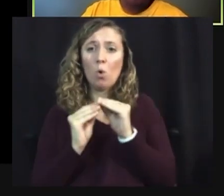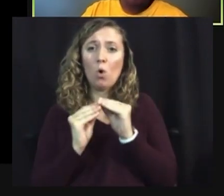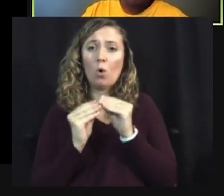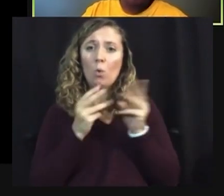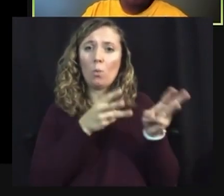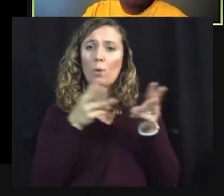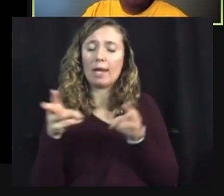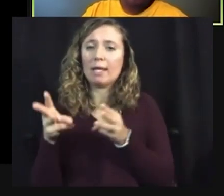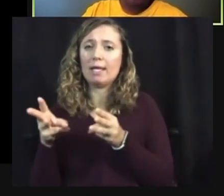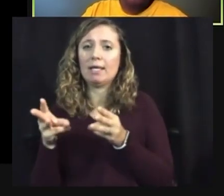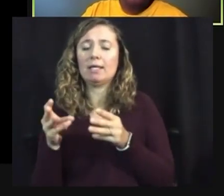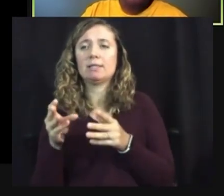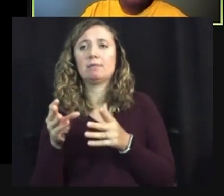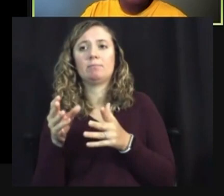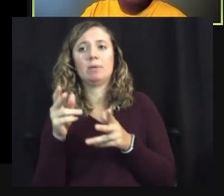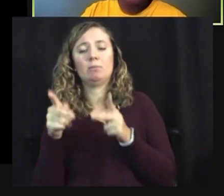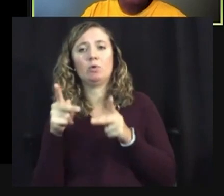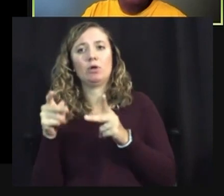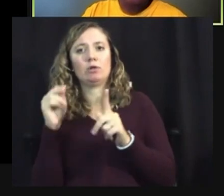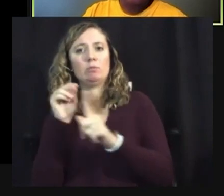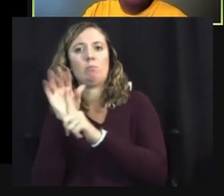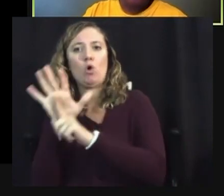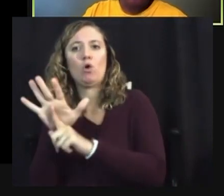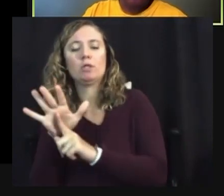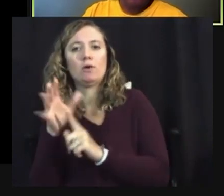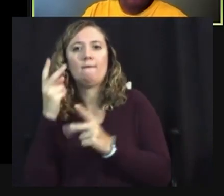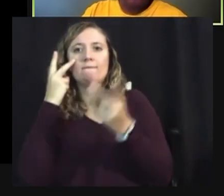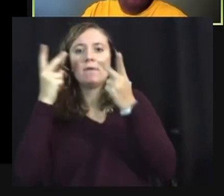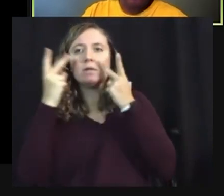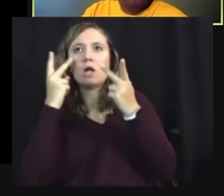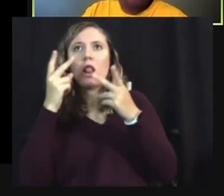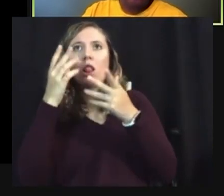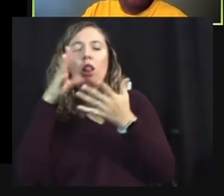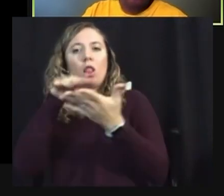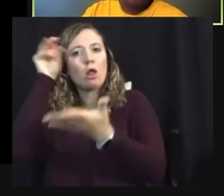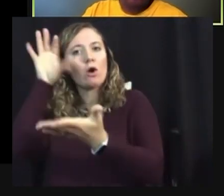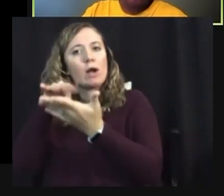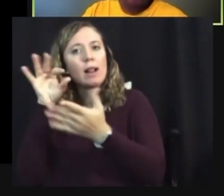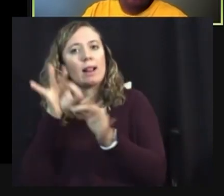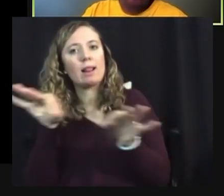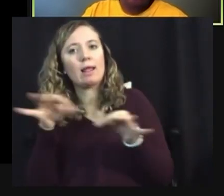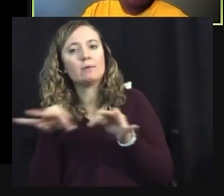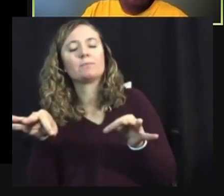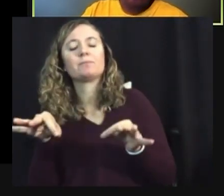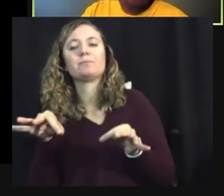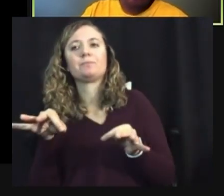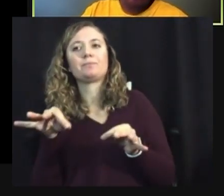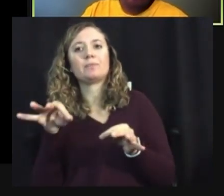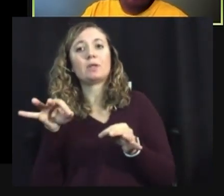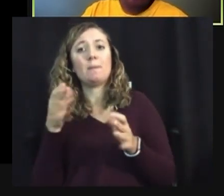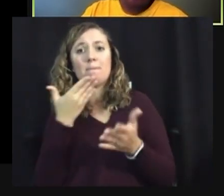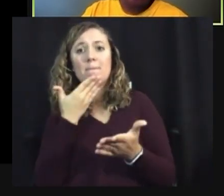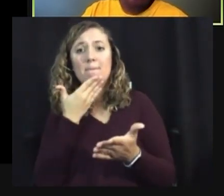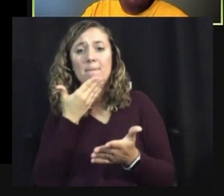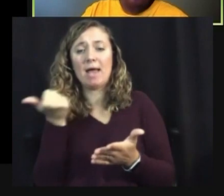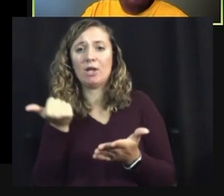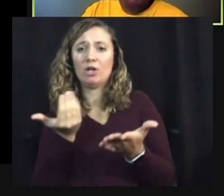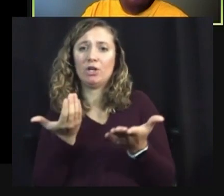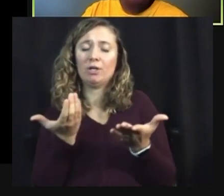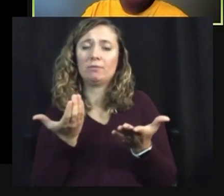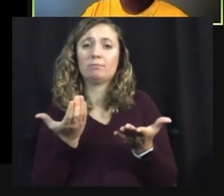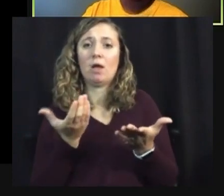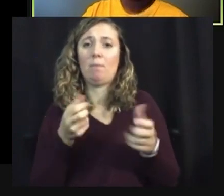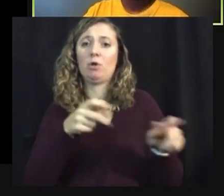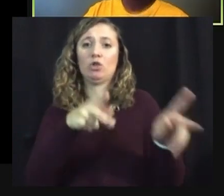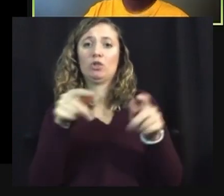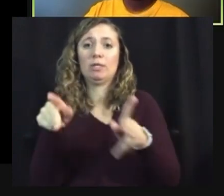to visualizing and learning language, the greater chance it is that thing they need to be able to communicate works for them.